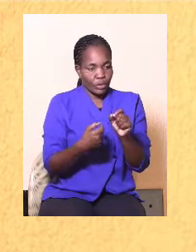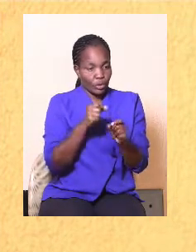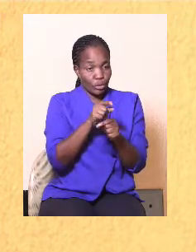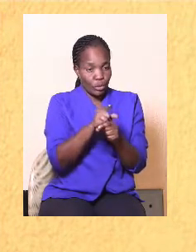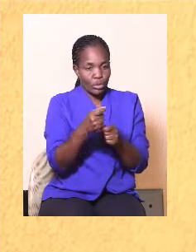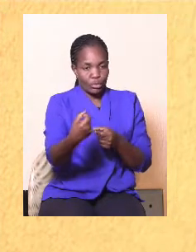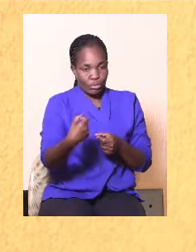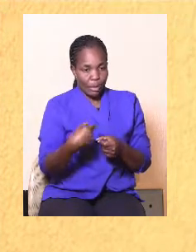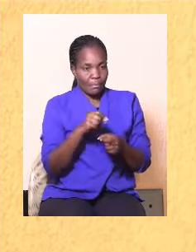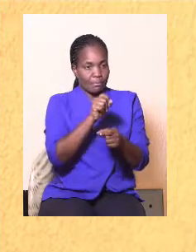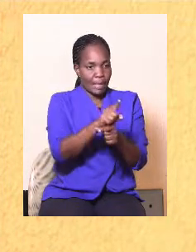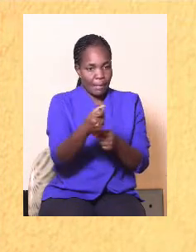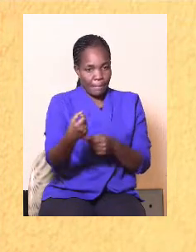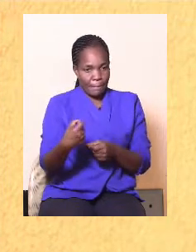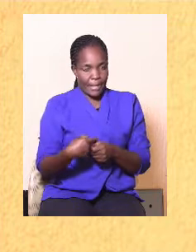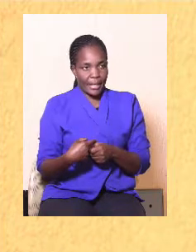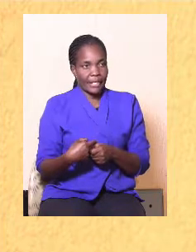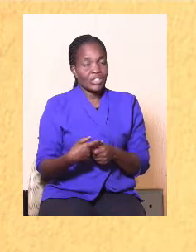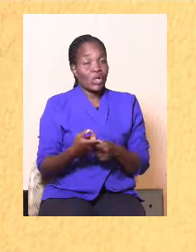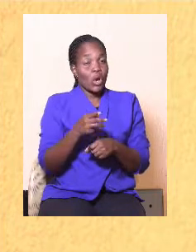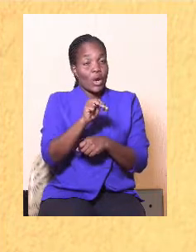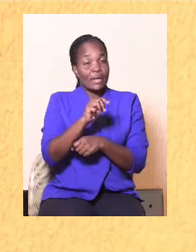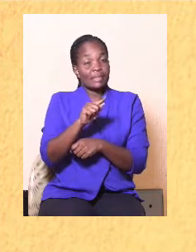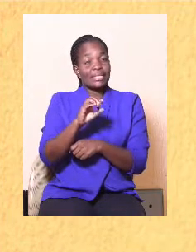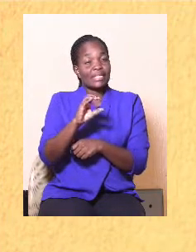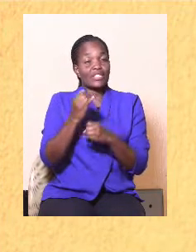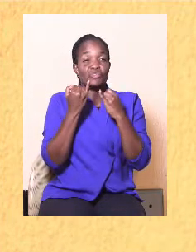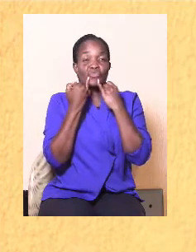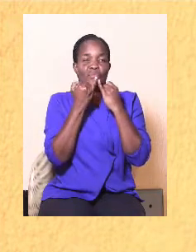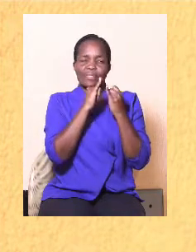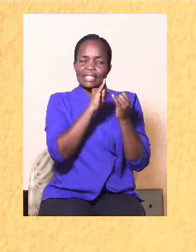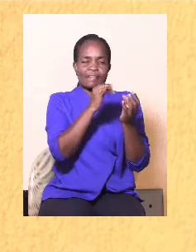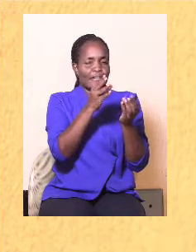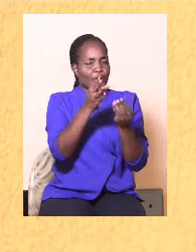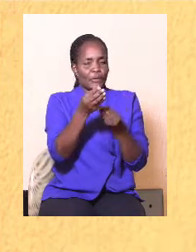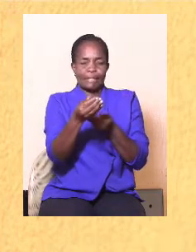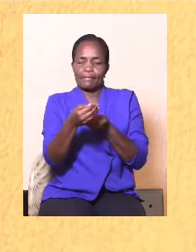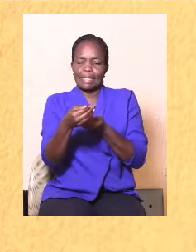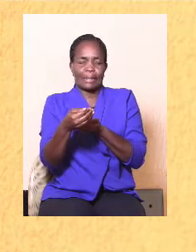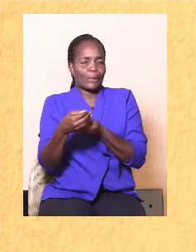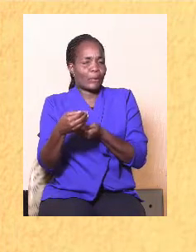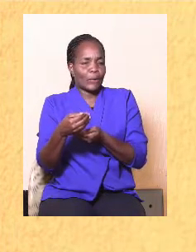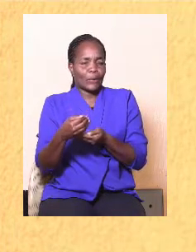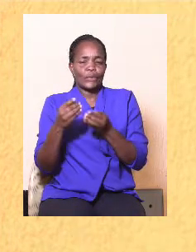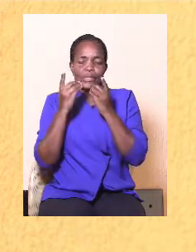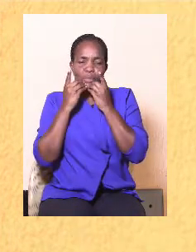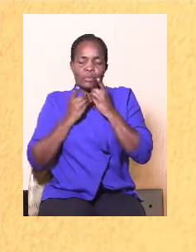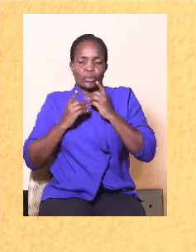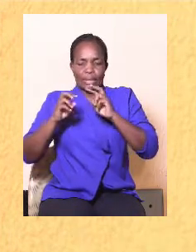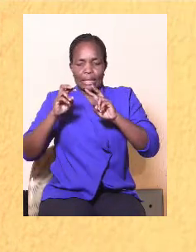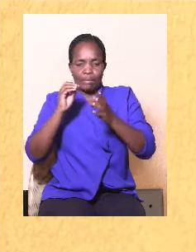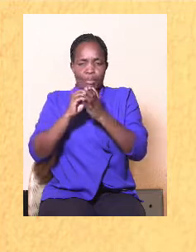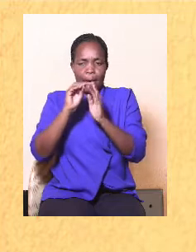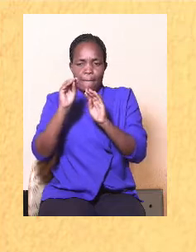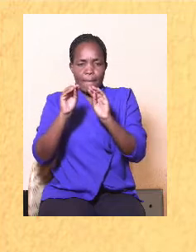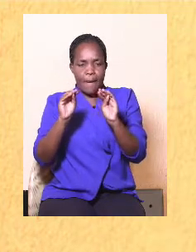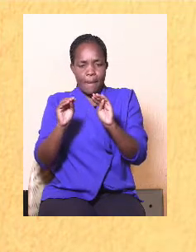is received, MTC will collect all this information, package it, and hand it over to